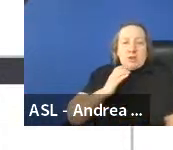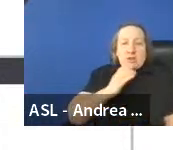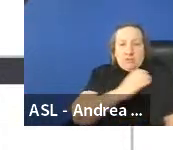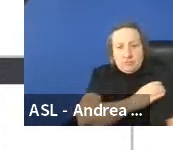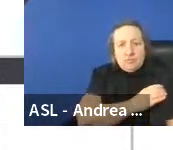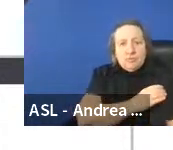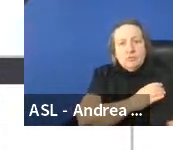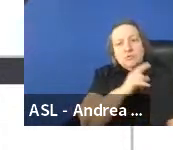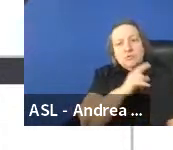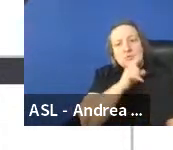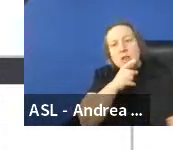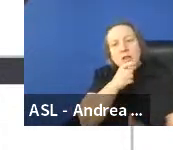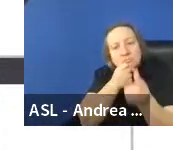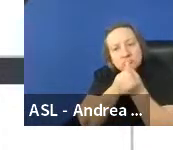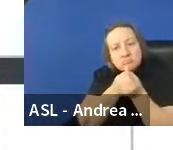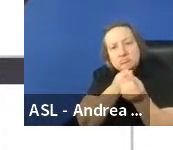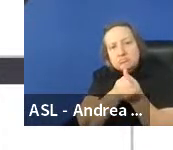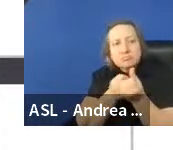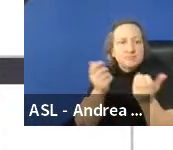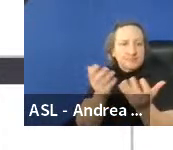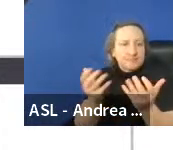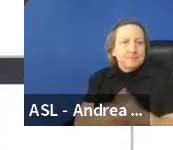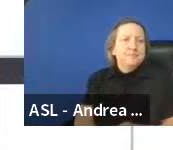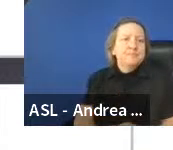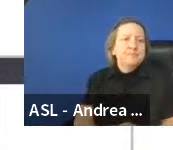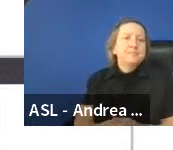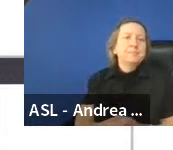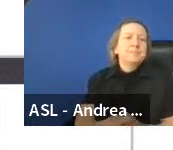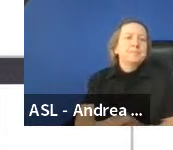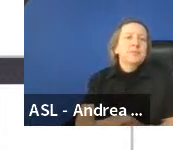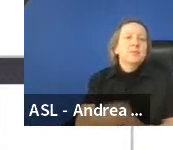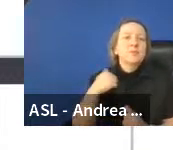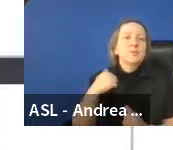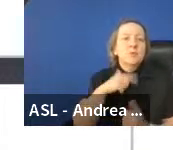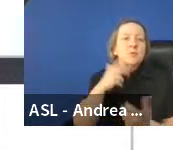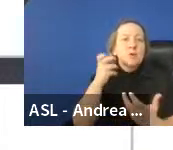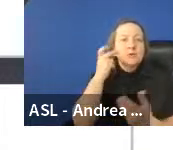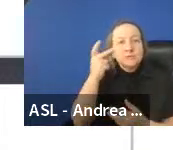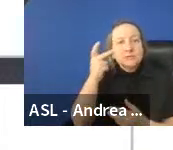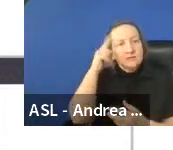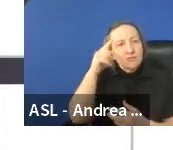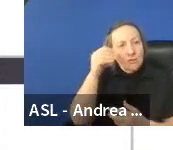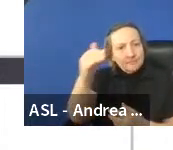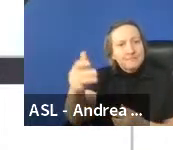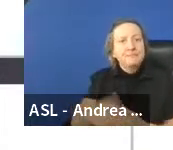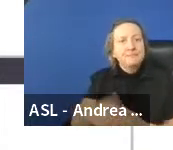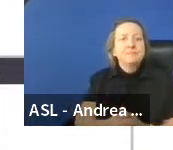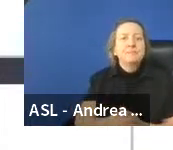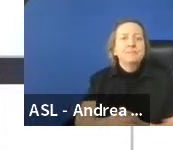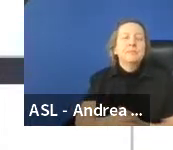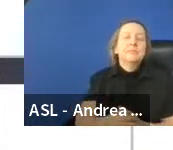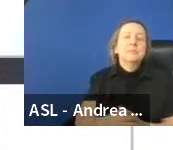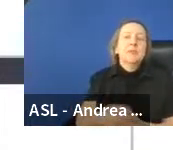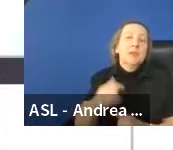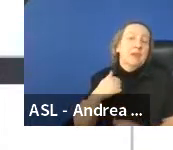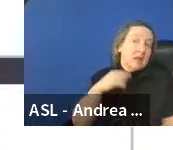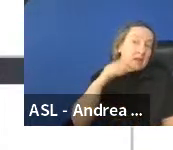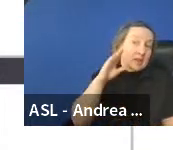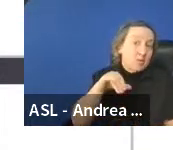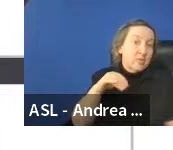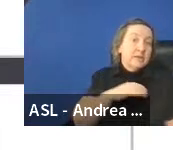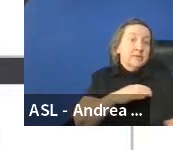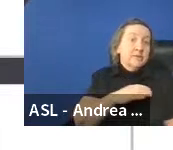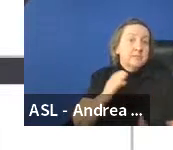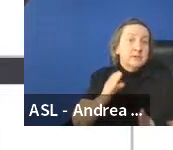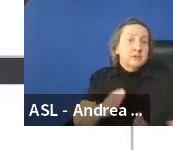is really supportive of seeing in terms of moving forward. One, I know that Commissioner